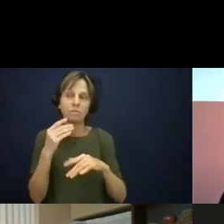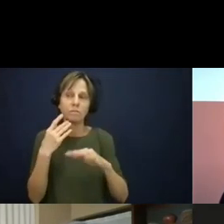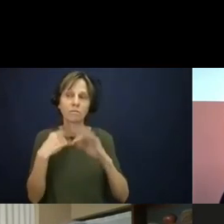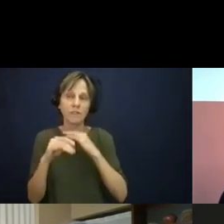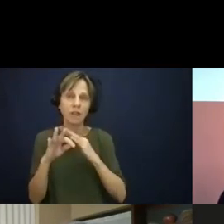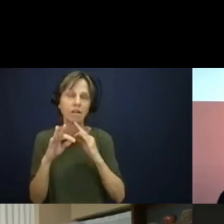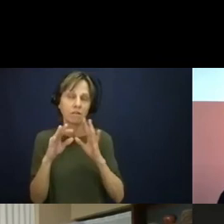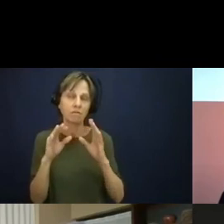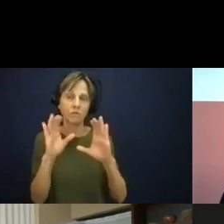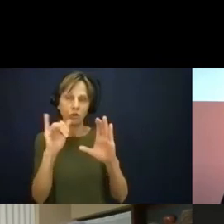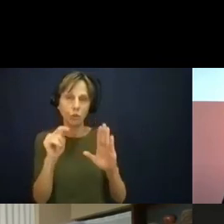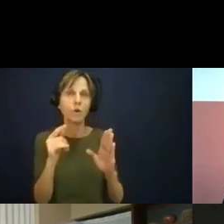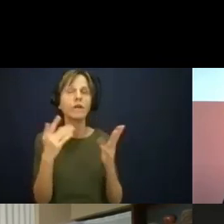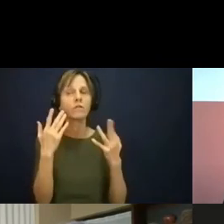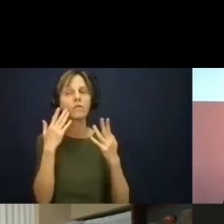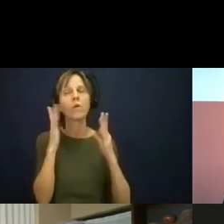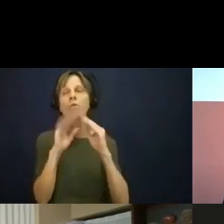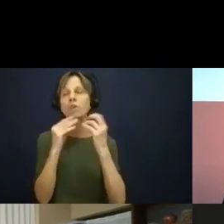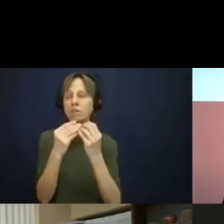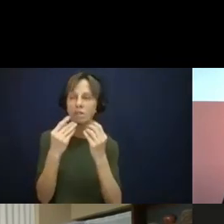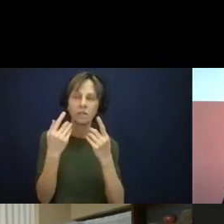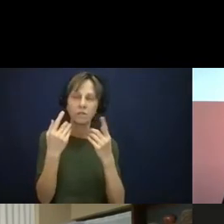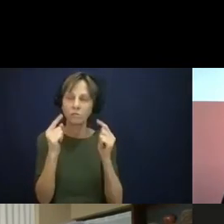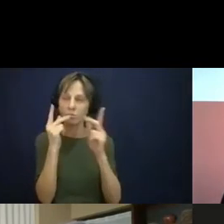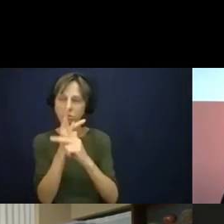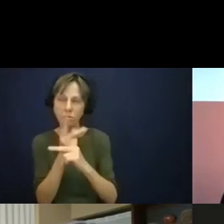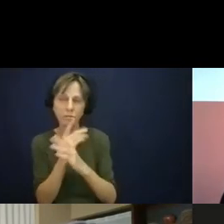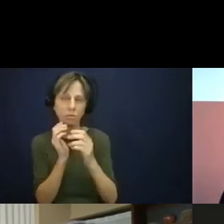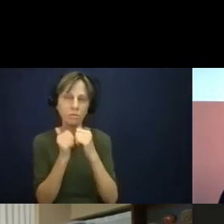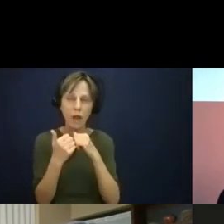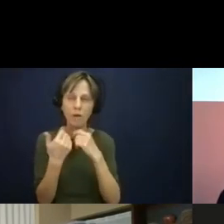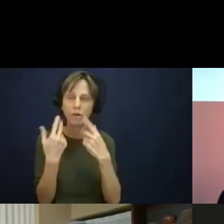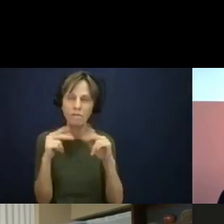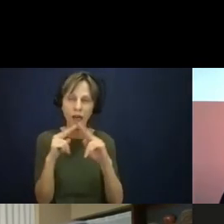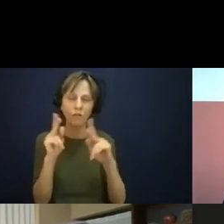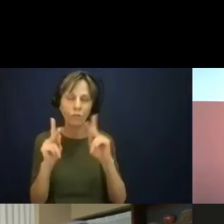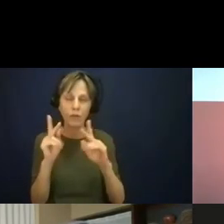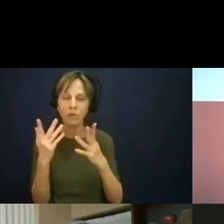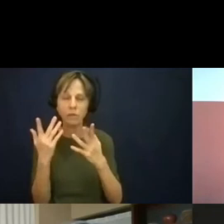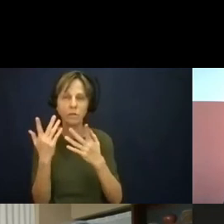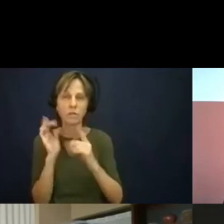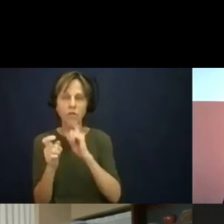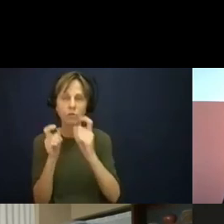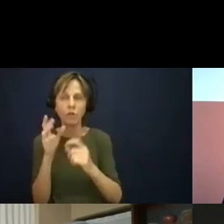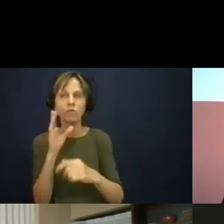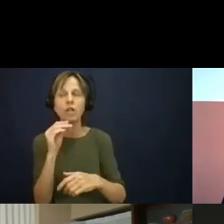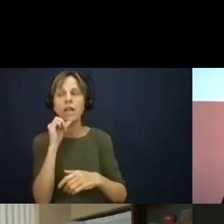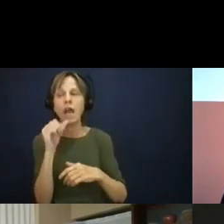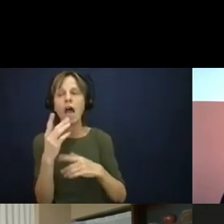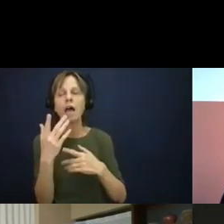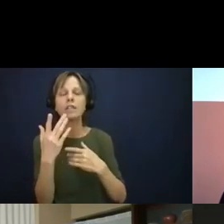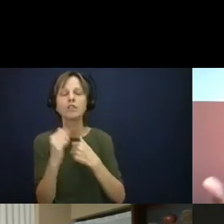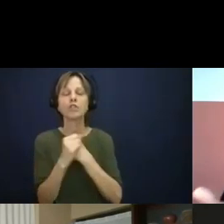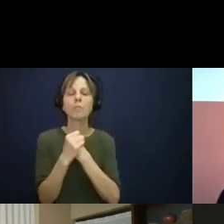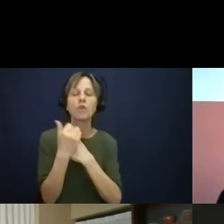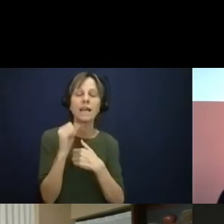Organizations are really trying to grapple with how to both value people's contribution, but also not to jeopardize any public benefits that people might be on.